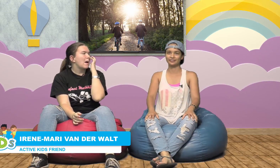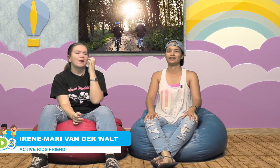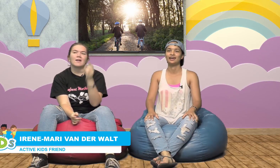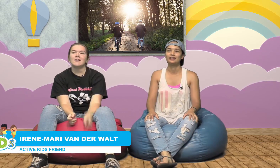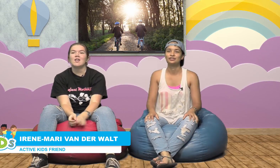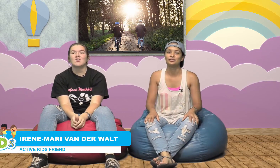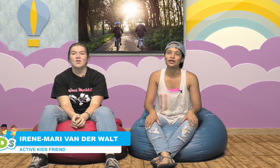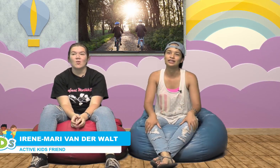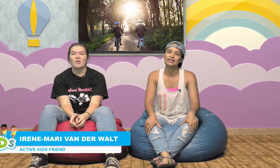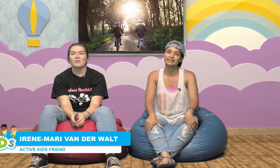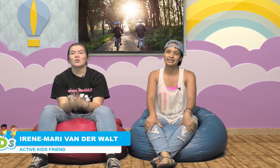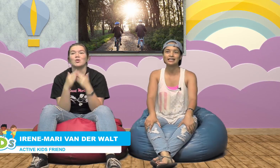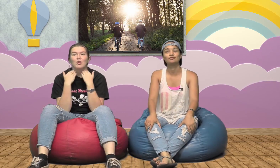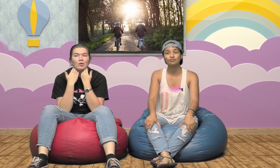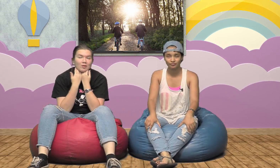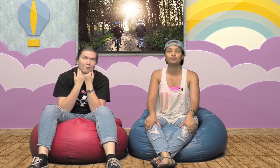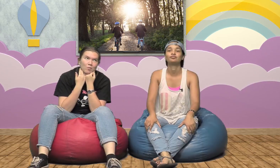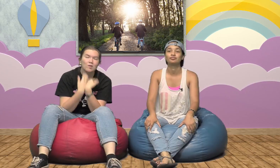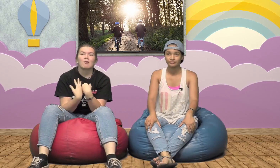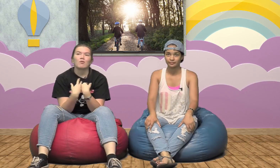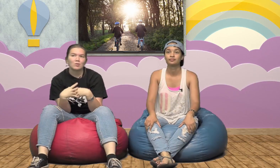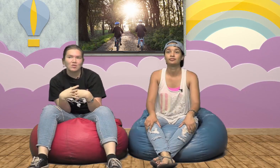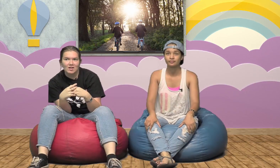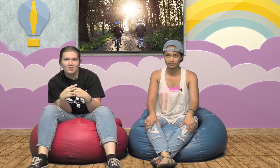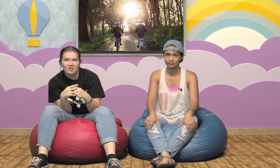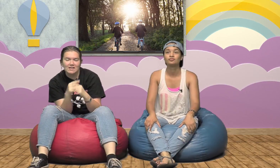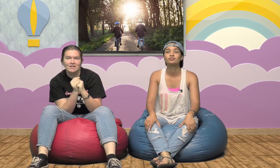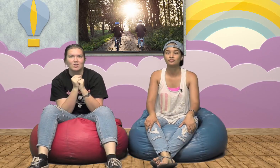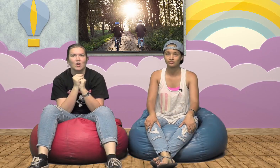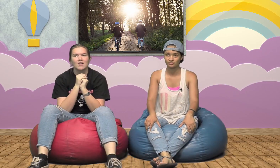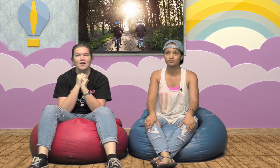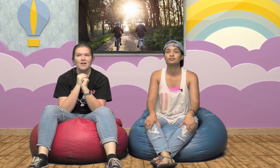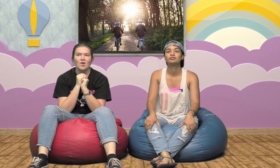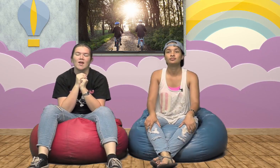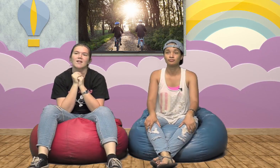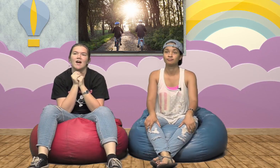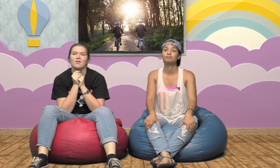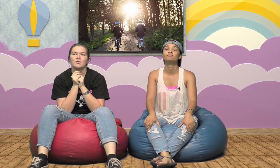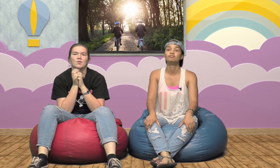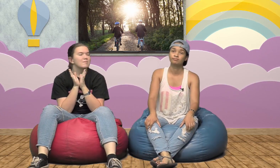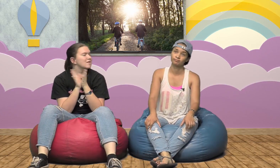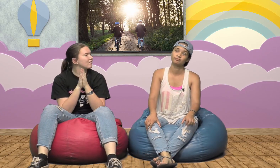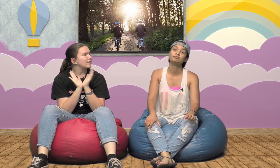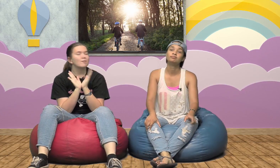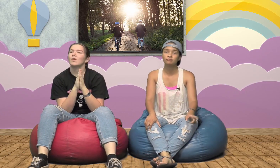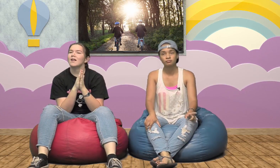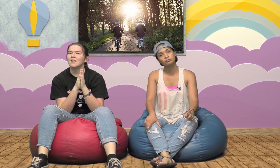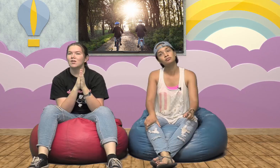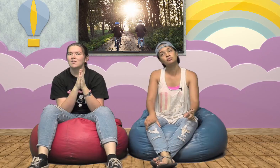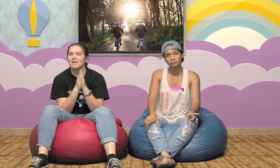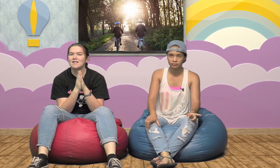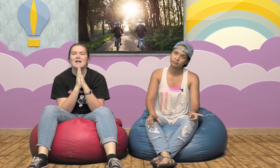safe. During the So holidays. if you want to learn more about road safety during the holidays and how to keep safe and